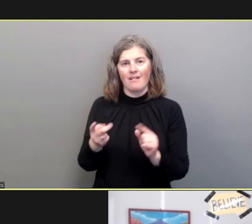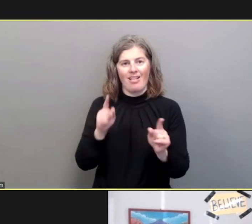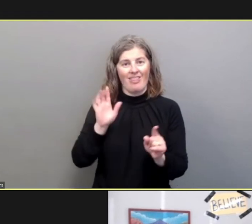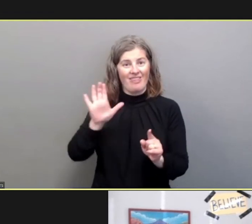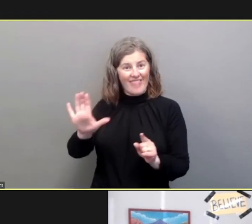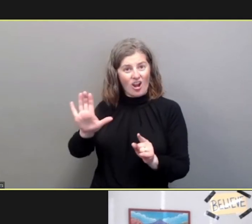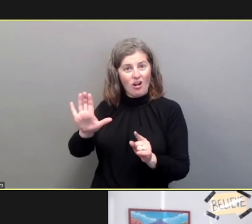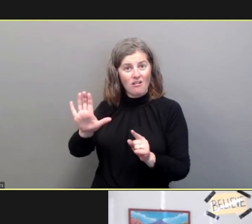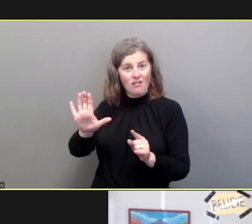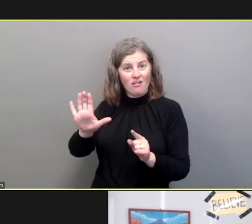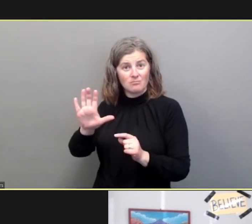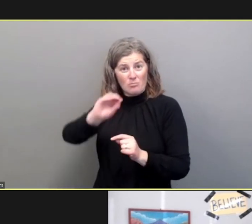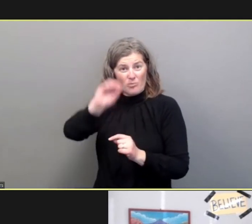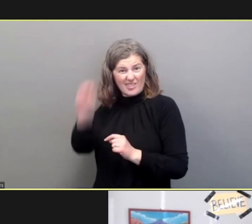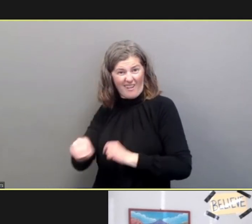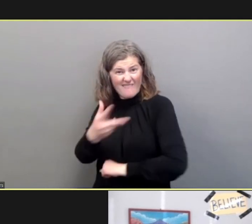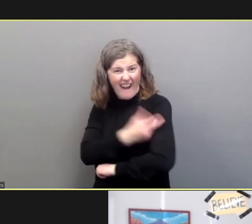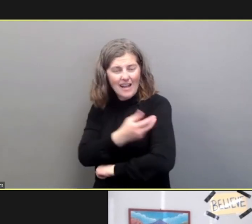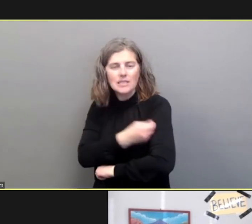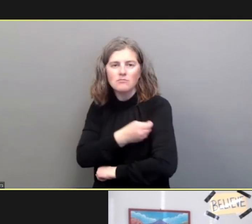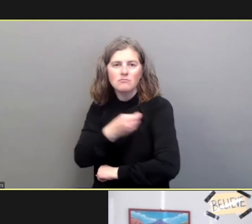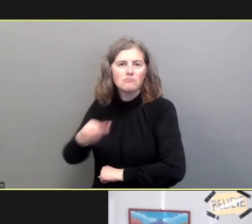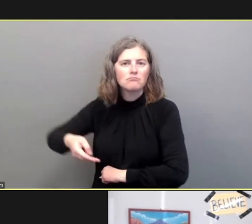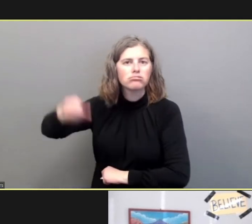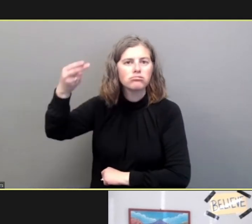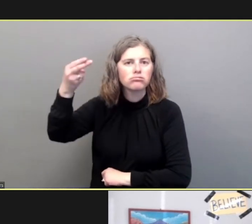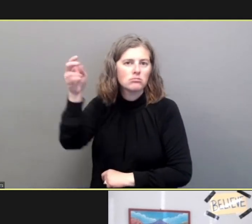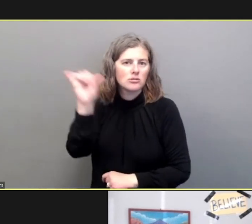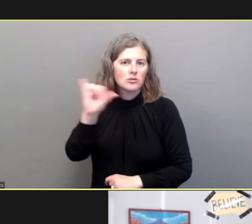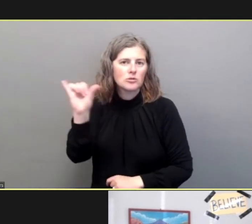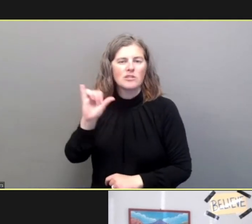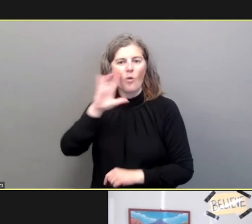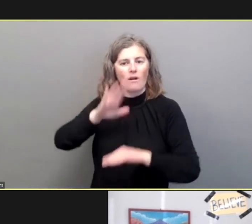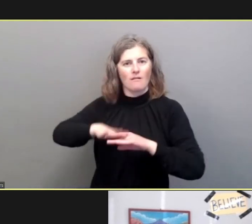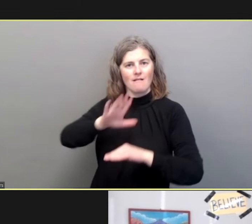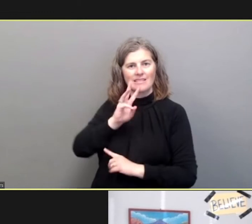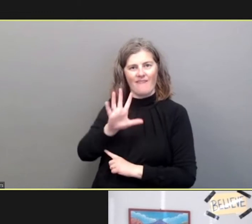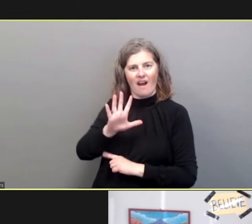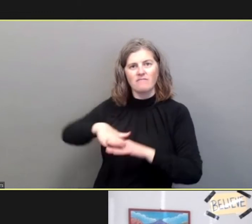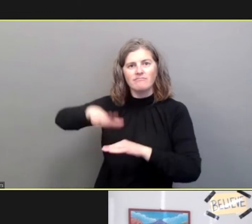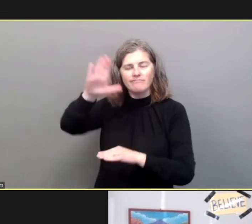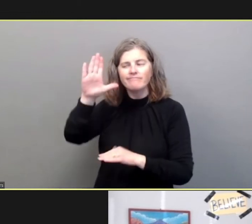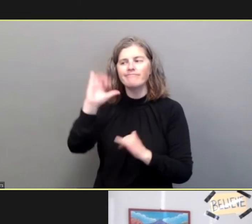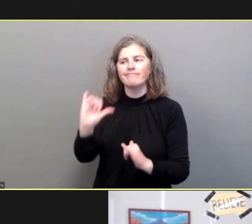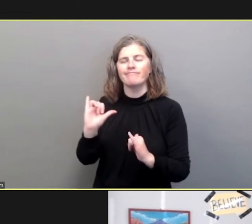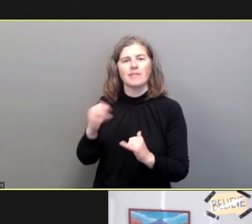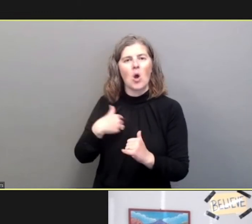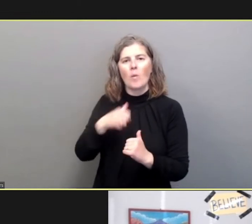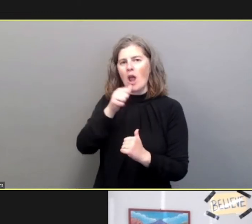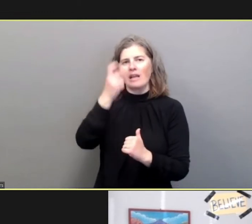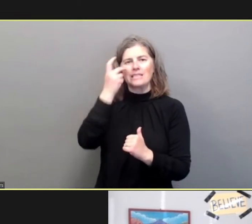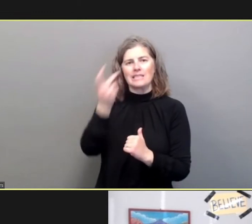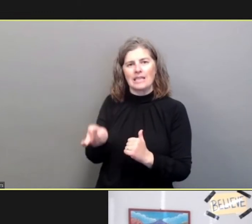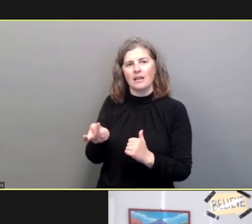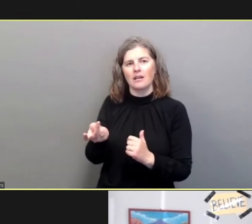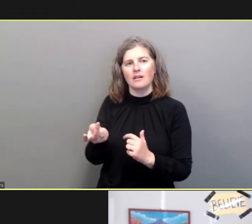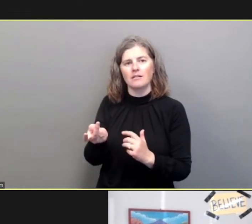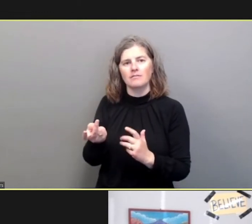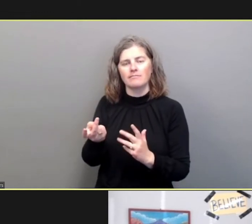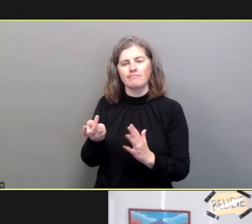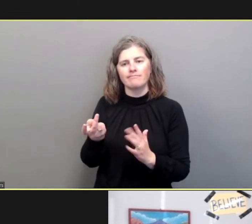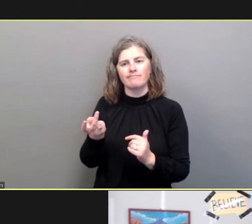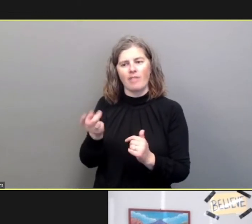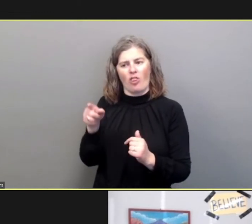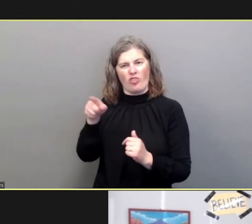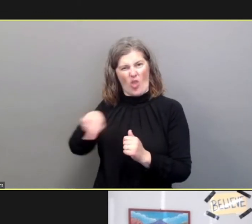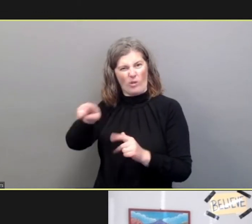vaccine coverage in individuals 65 and over. And so we're not seeing those folks